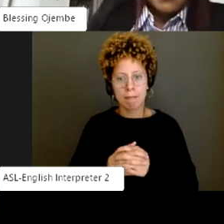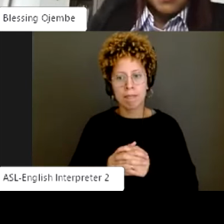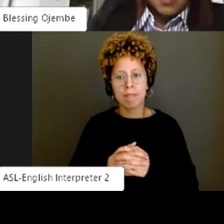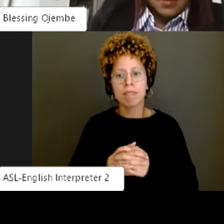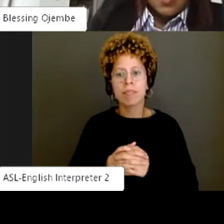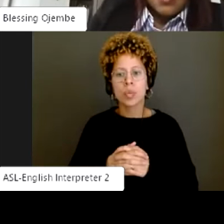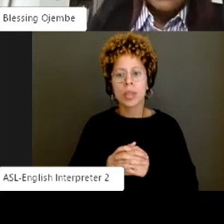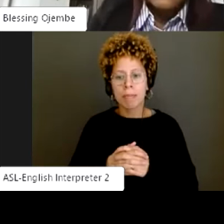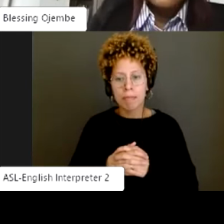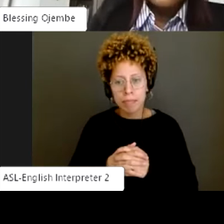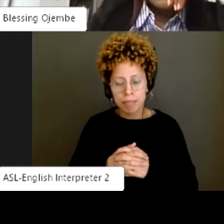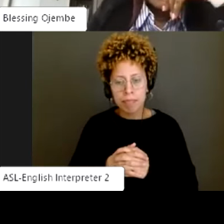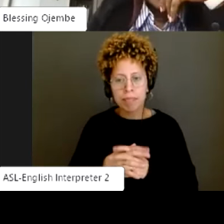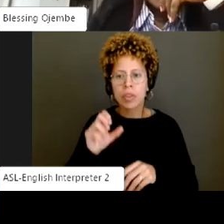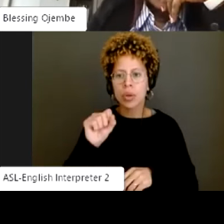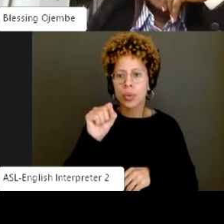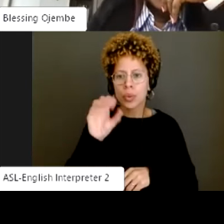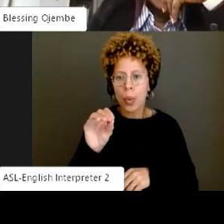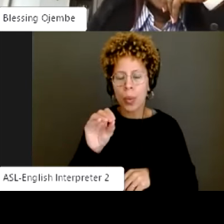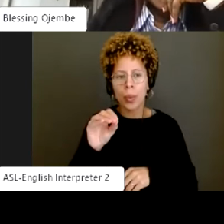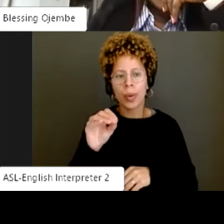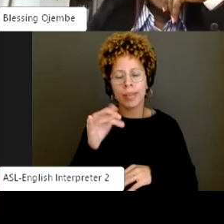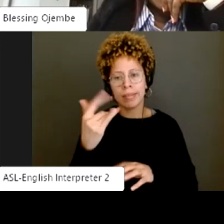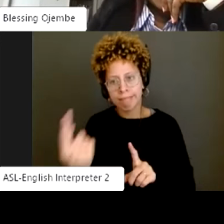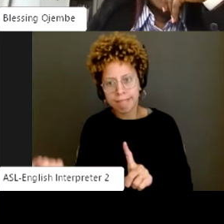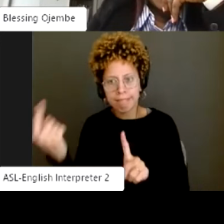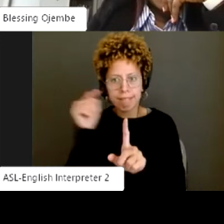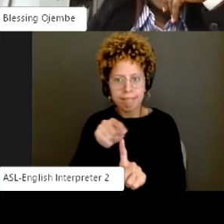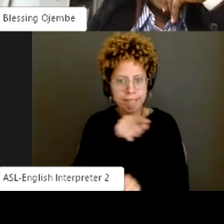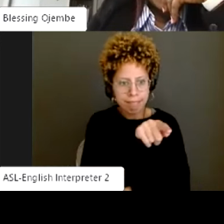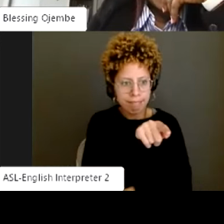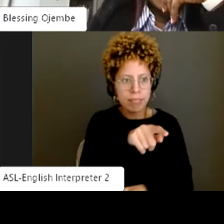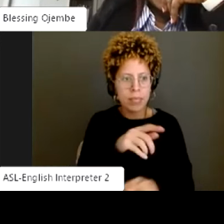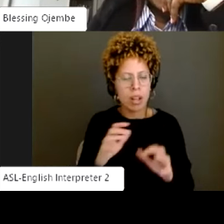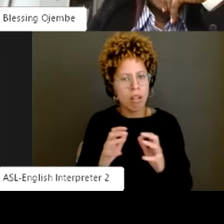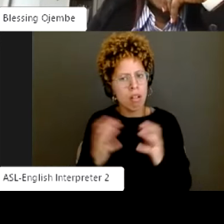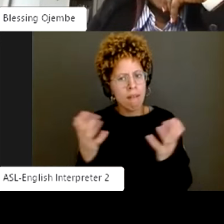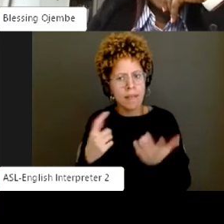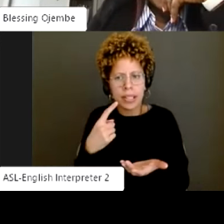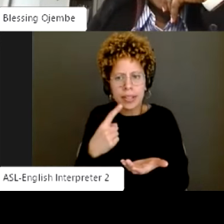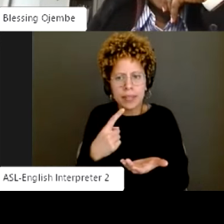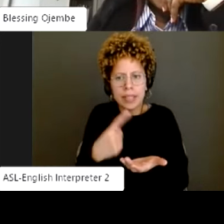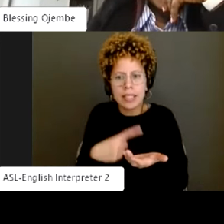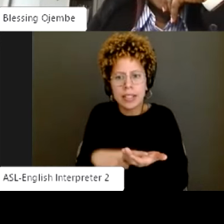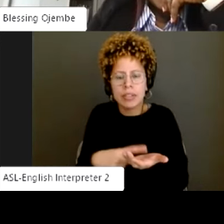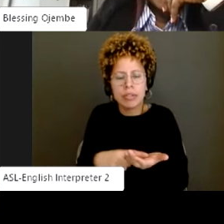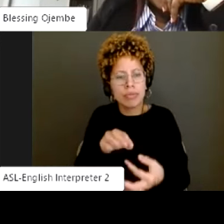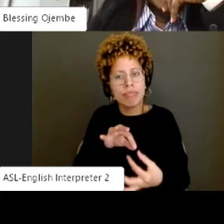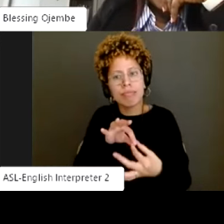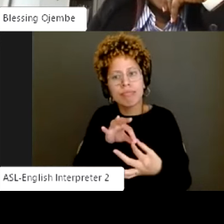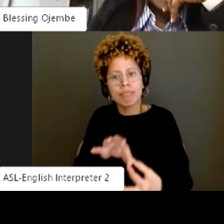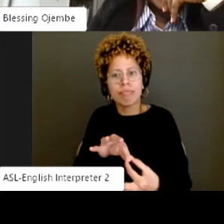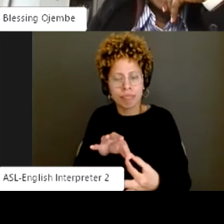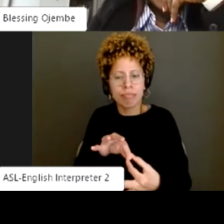So I thought I should kind of like bring this in here. There has been a lot of conversation around